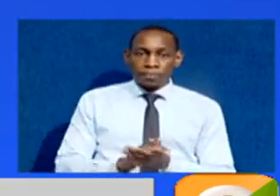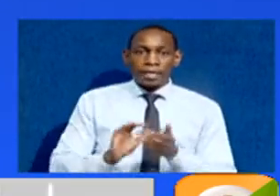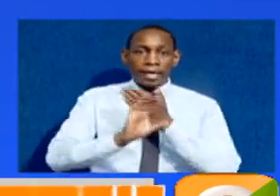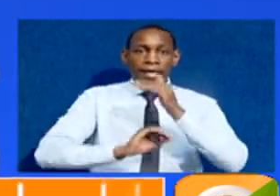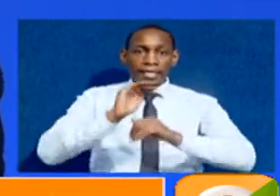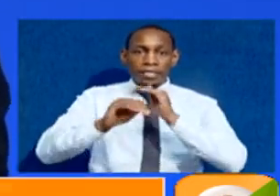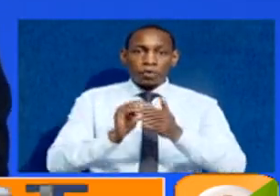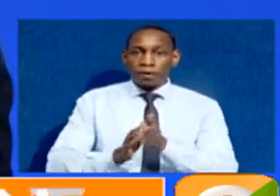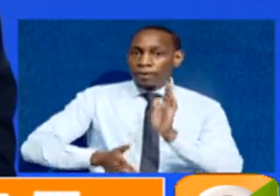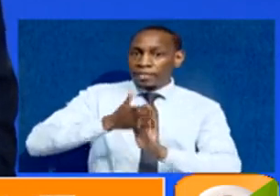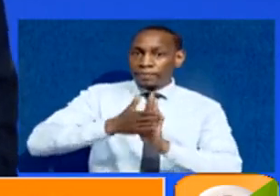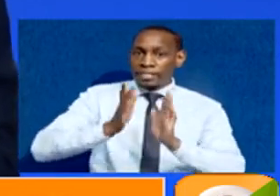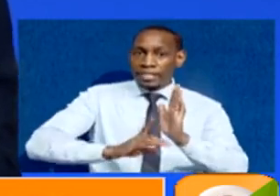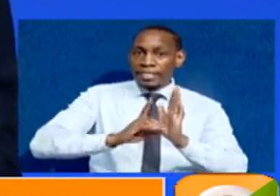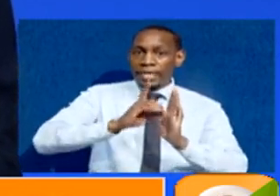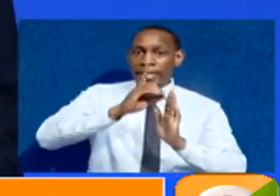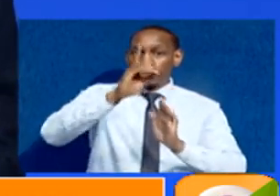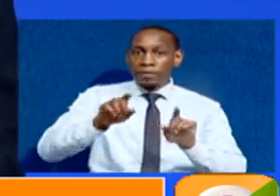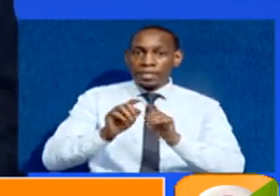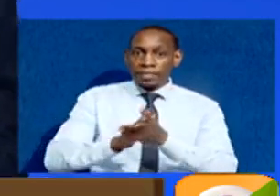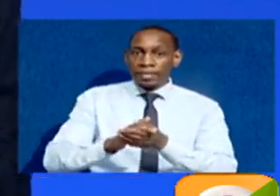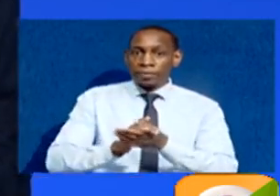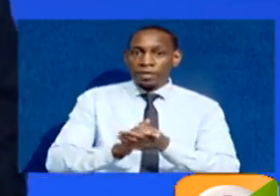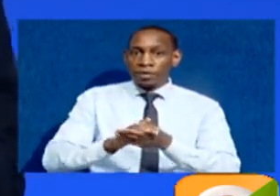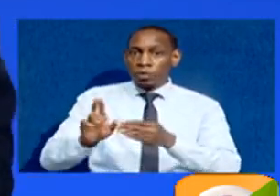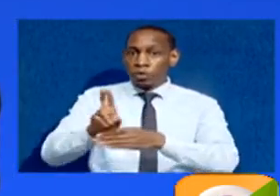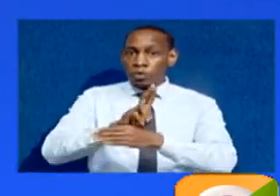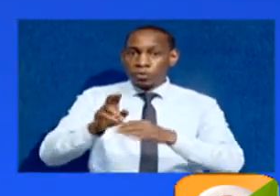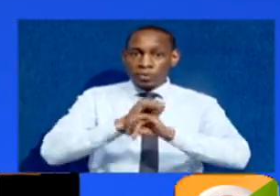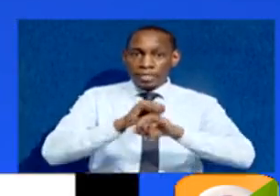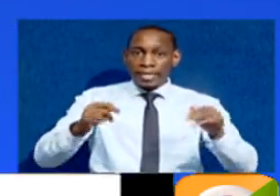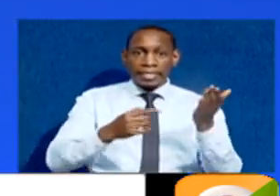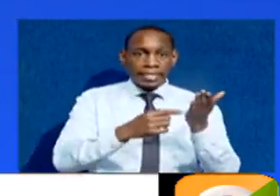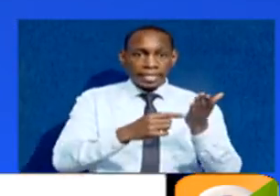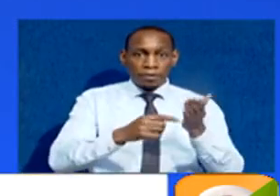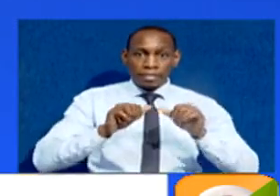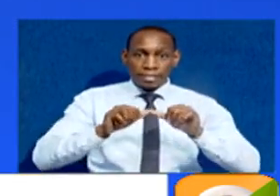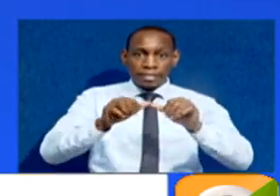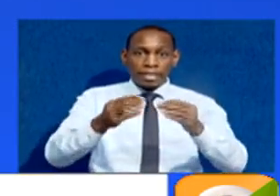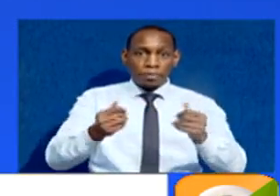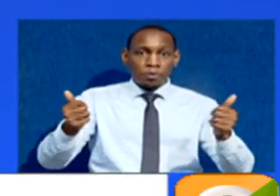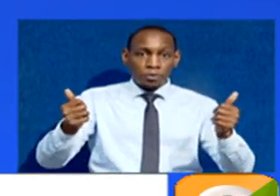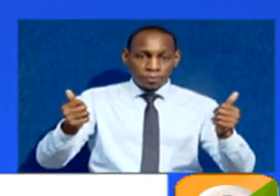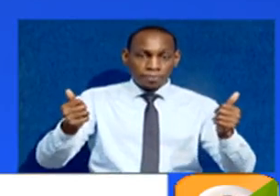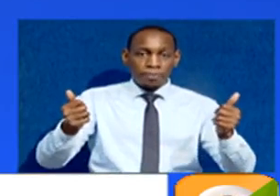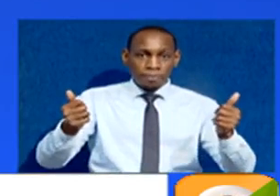countries to accelerate the development and deployment of clean technologies and sustainable